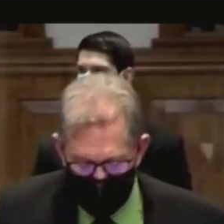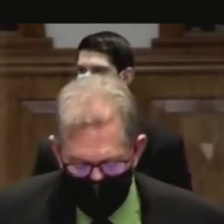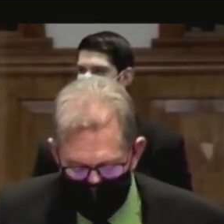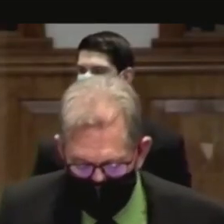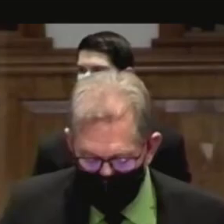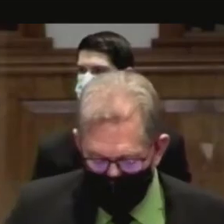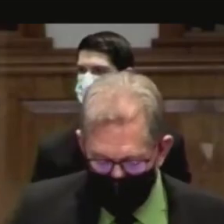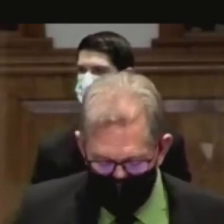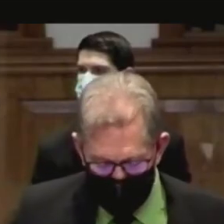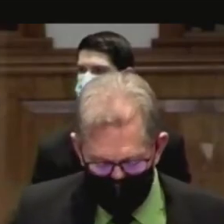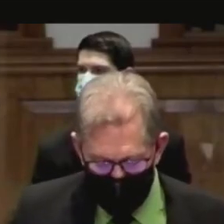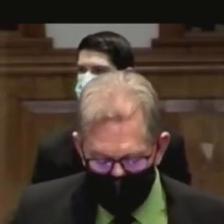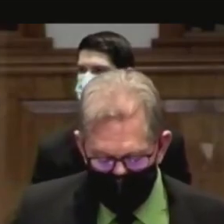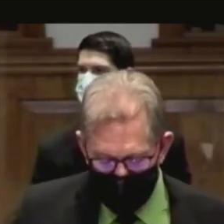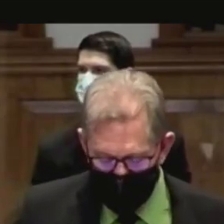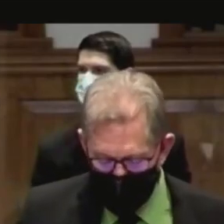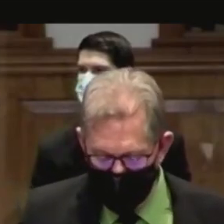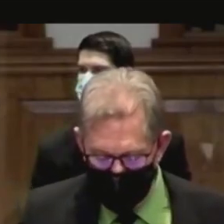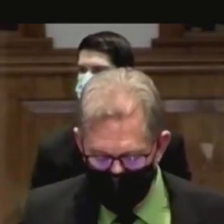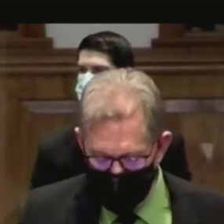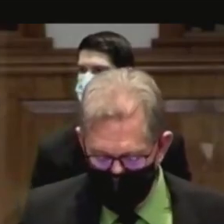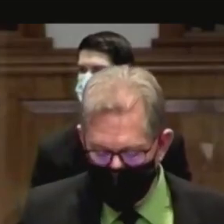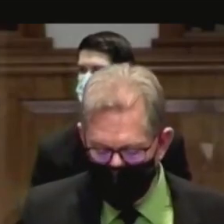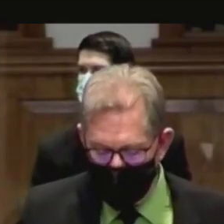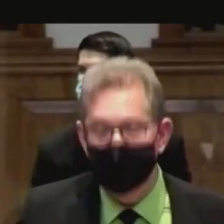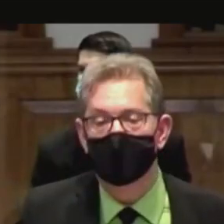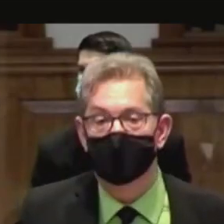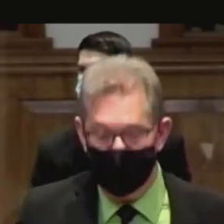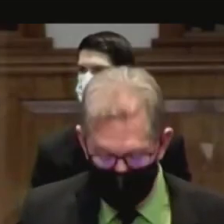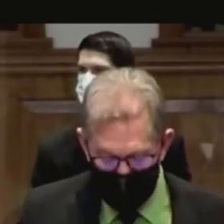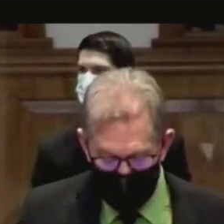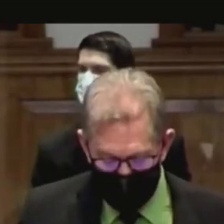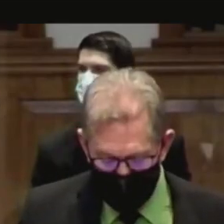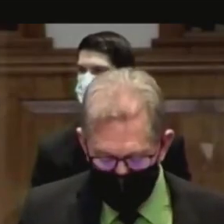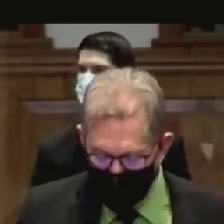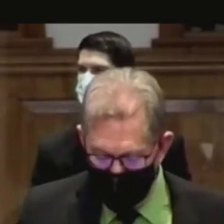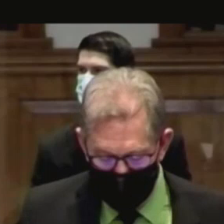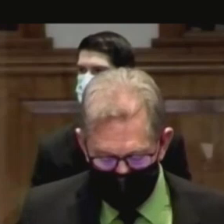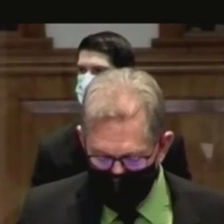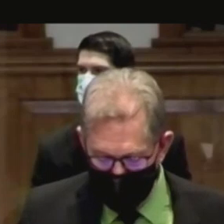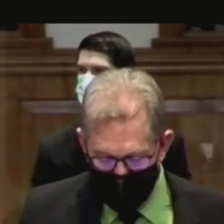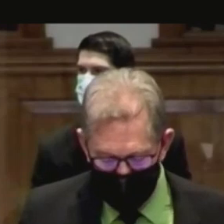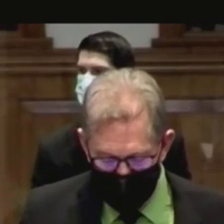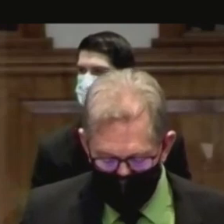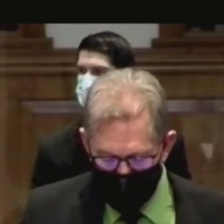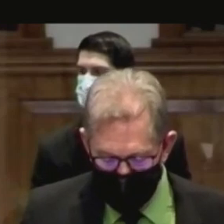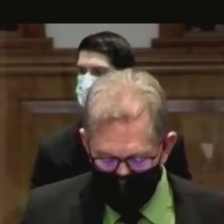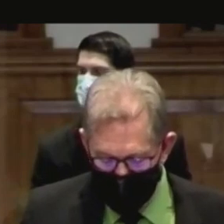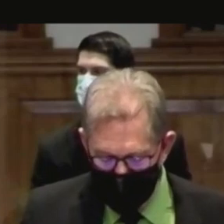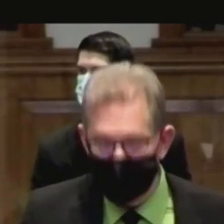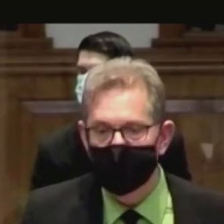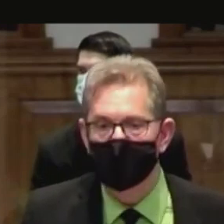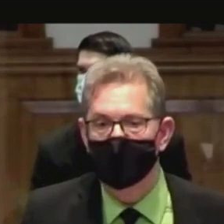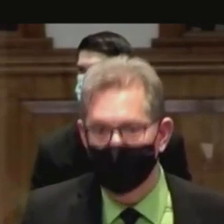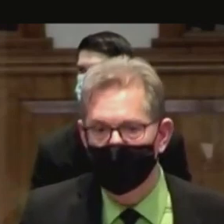sons, I would not be ending my career with the city of Gainesville a happy and fulfilled man. I look forward to spending my future